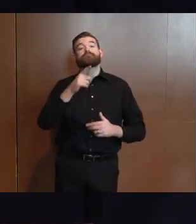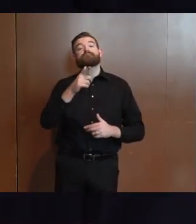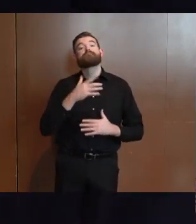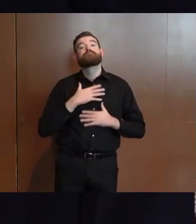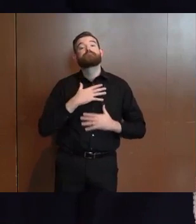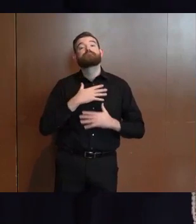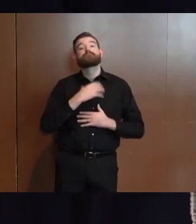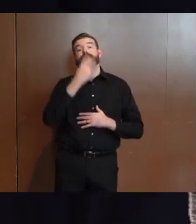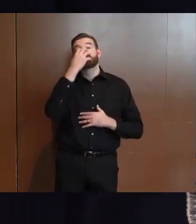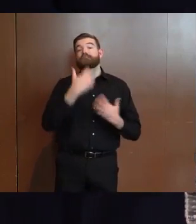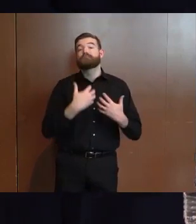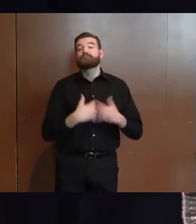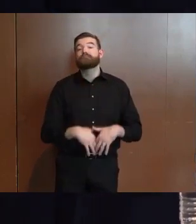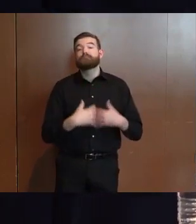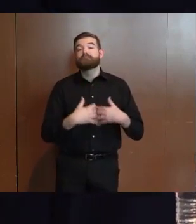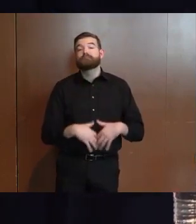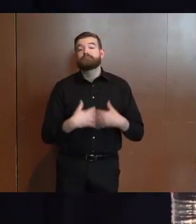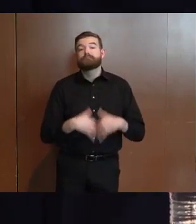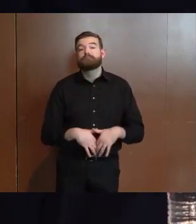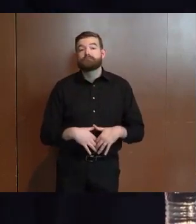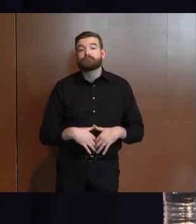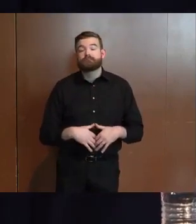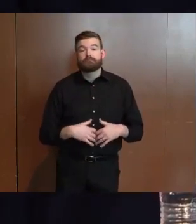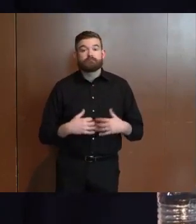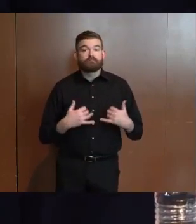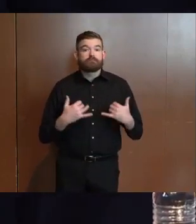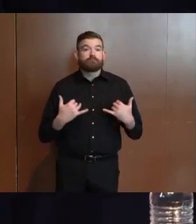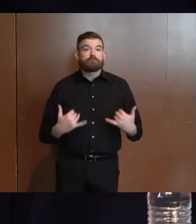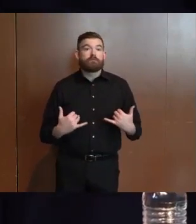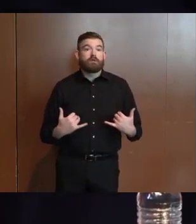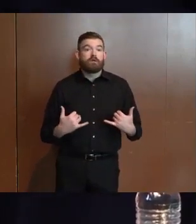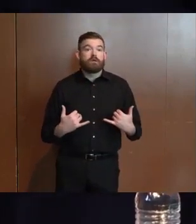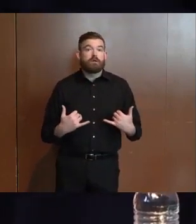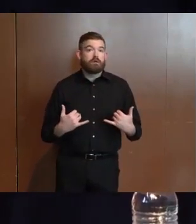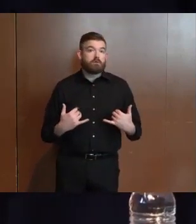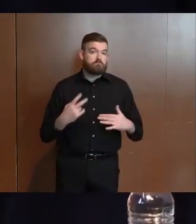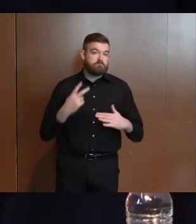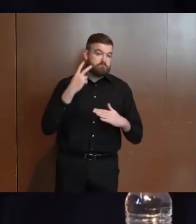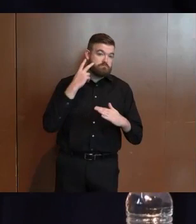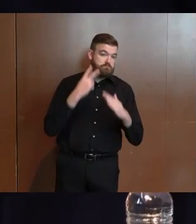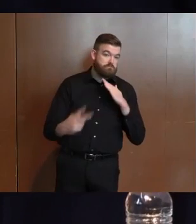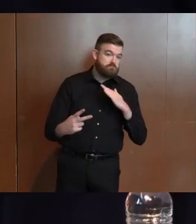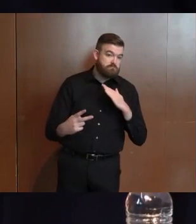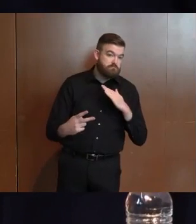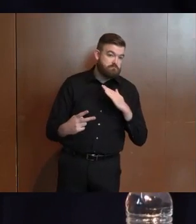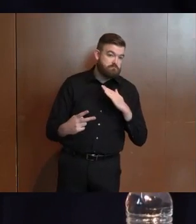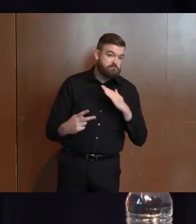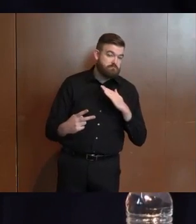On the ventilators, right now, all of our projections are 1 to 2. That